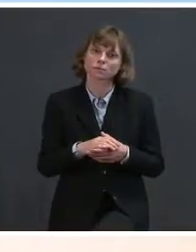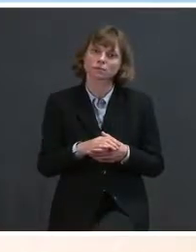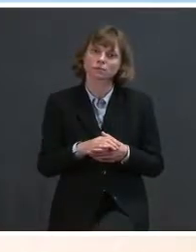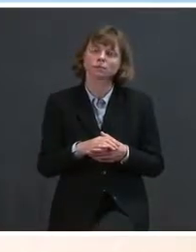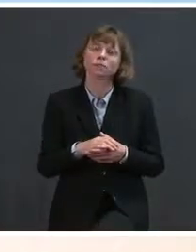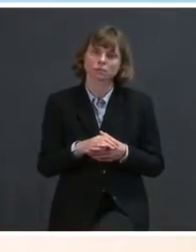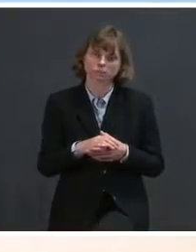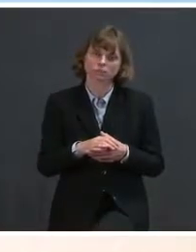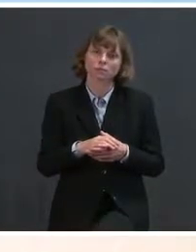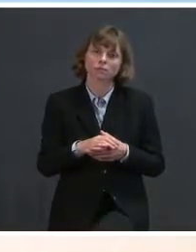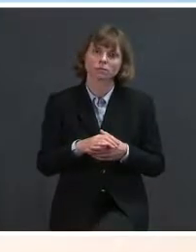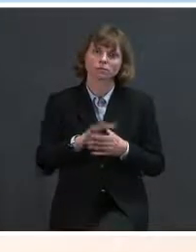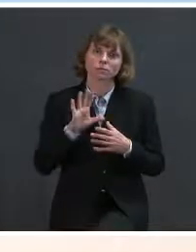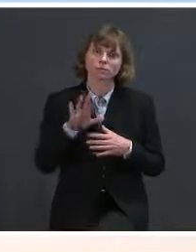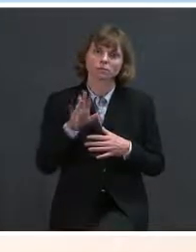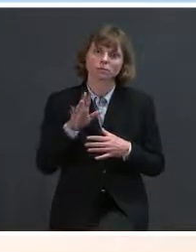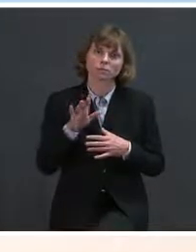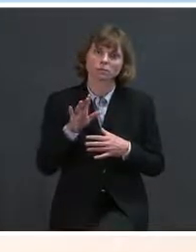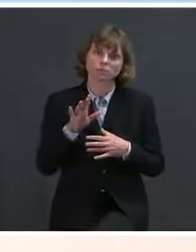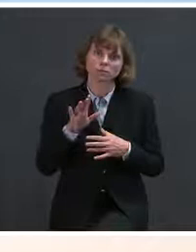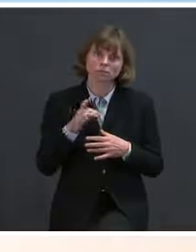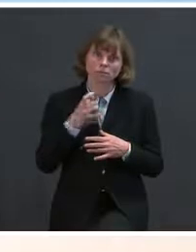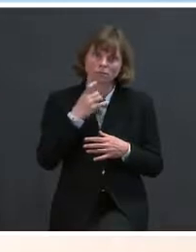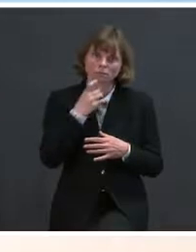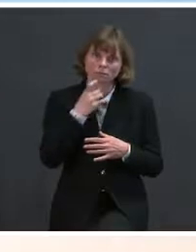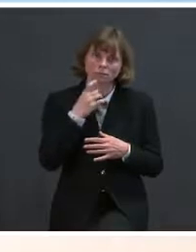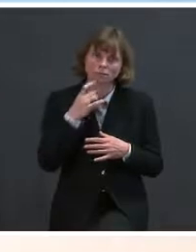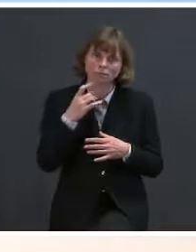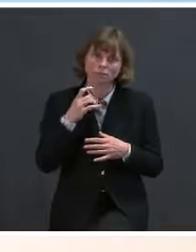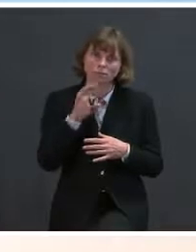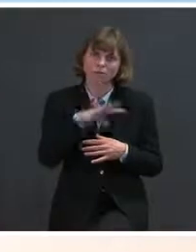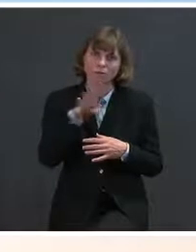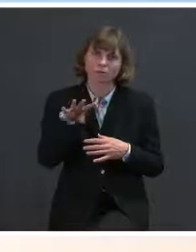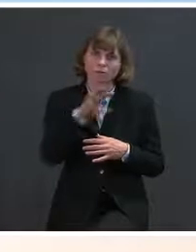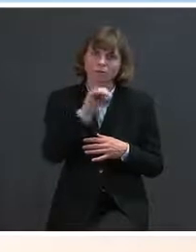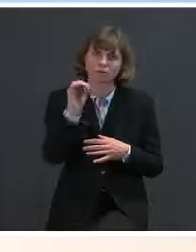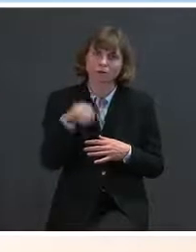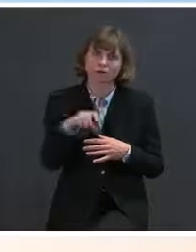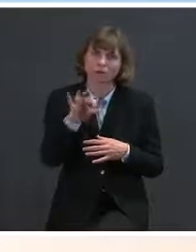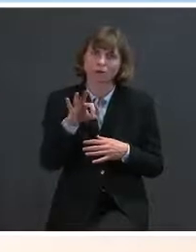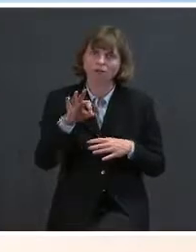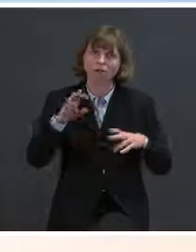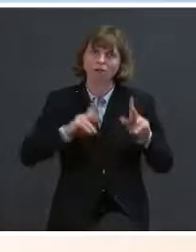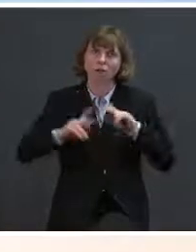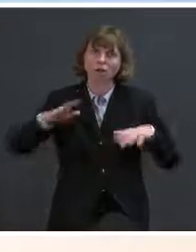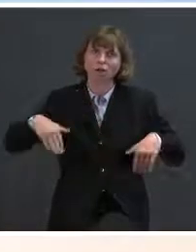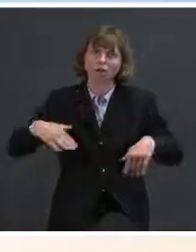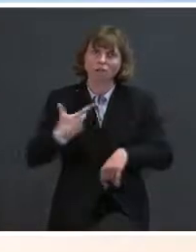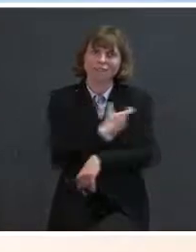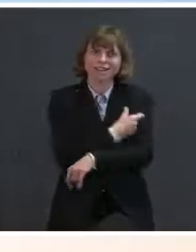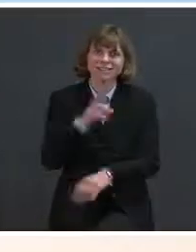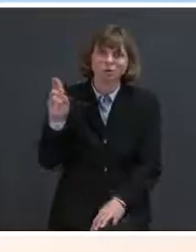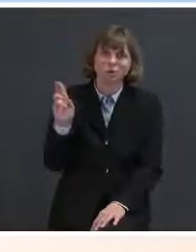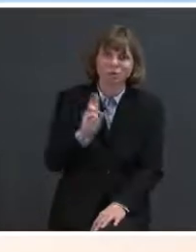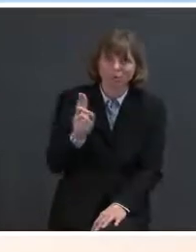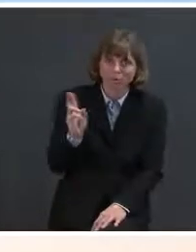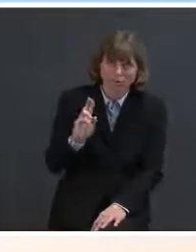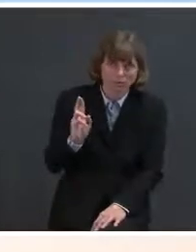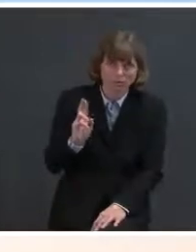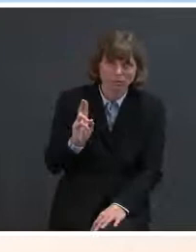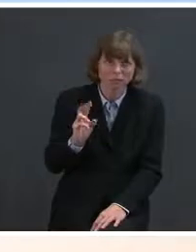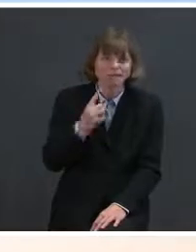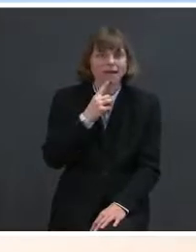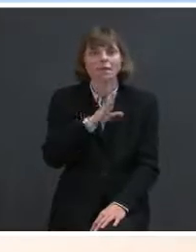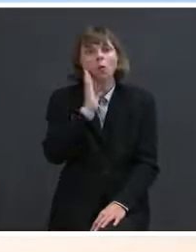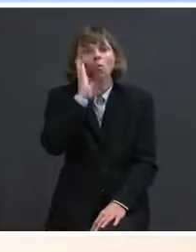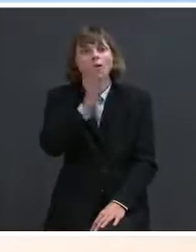Sure. So a latest poll we did in-house at Yahoo saw that 44% of unvaccinated Republicans said they would never get